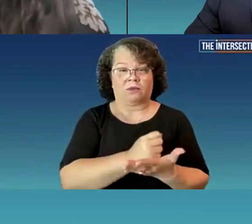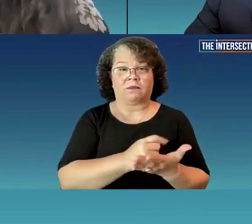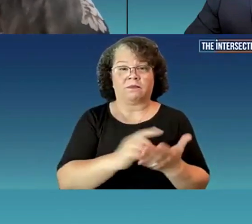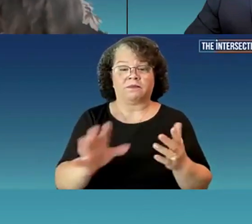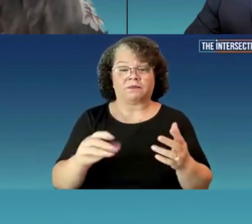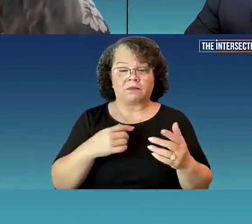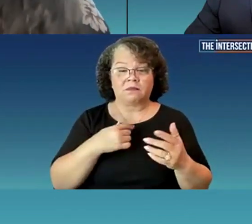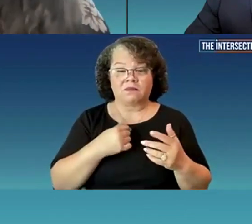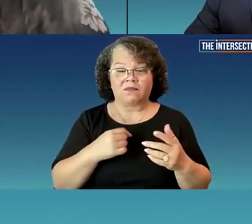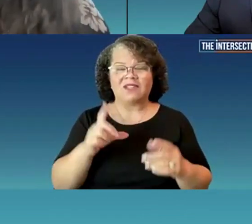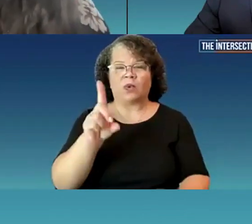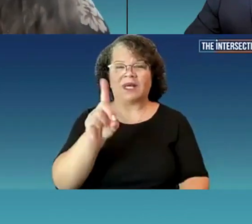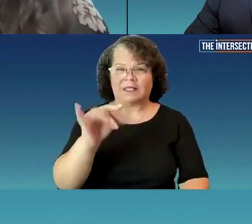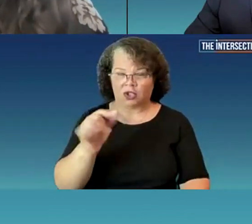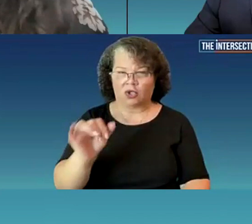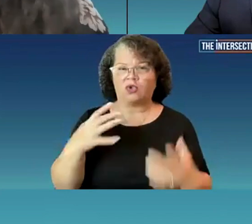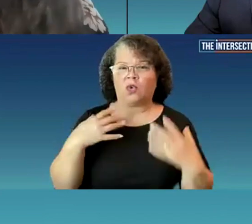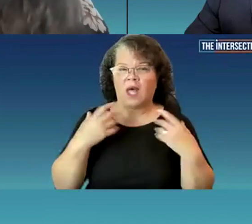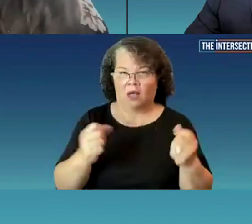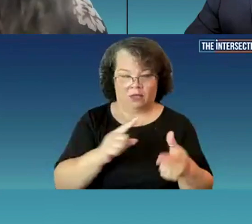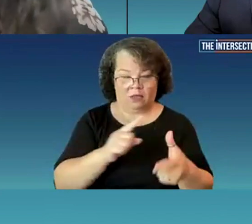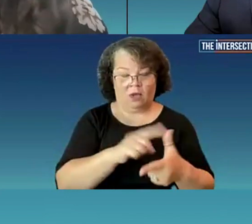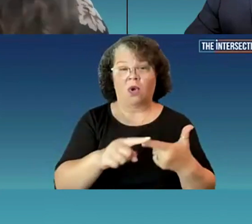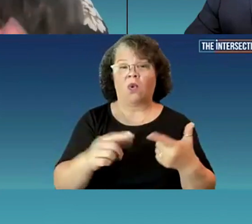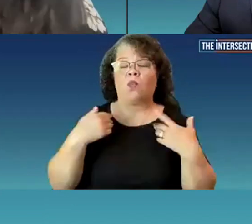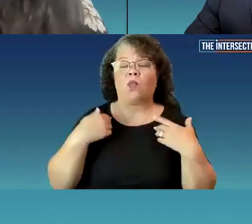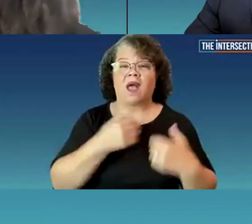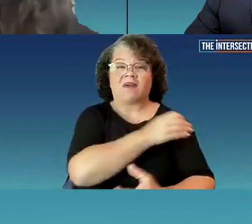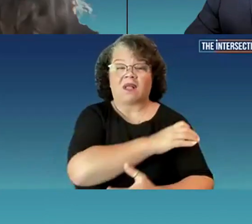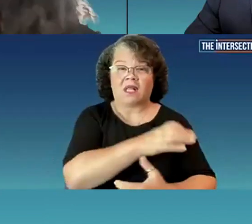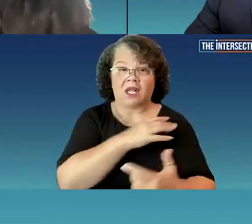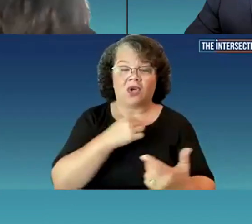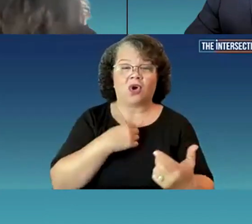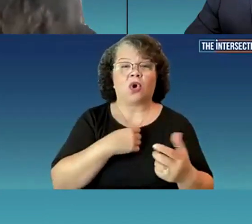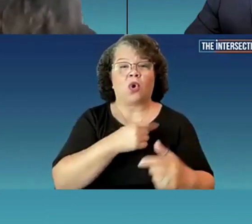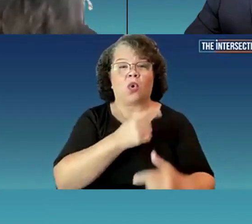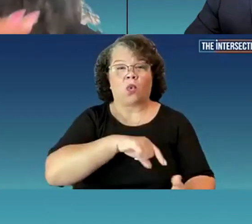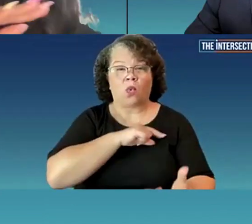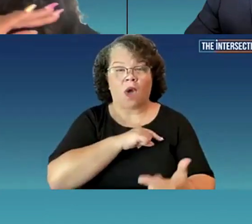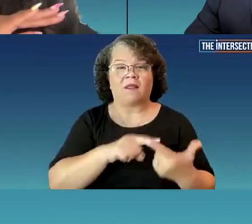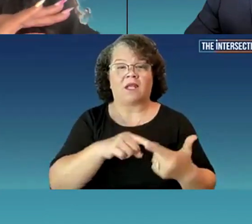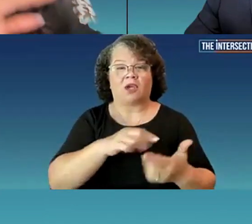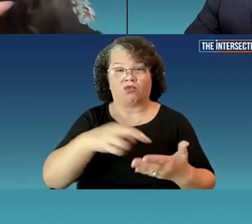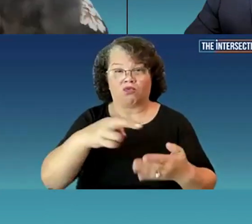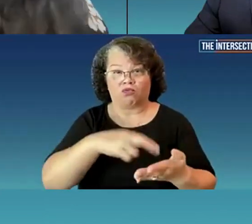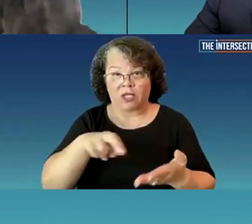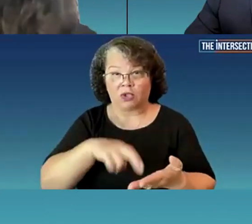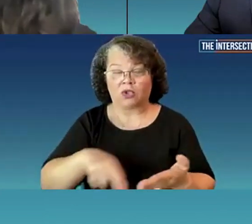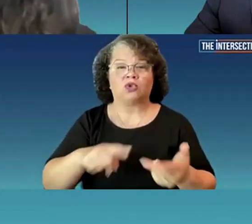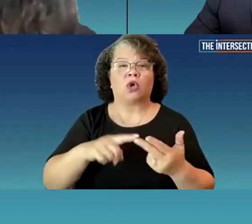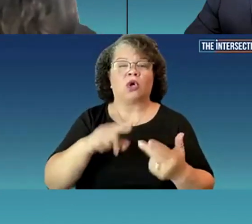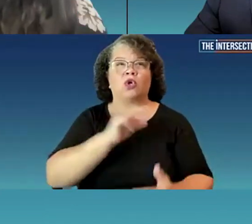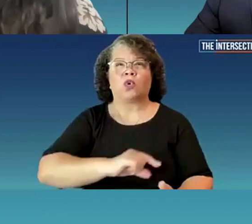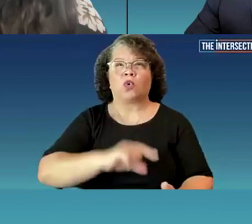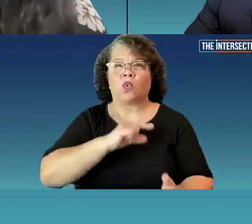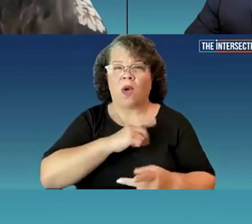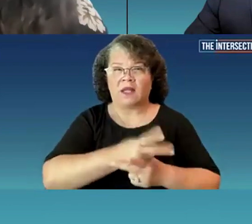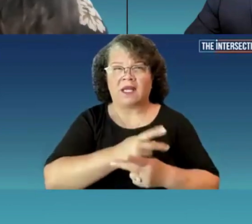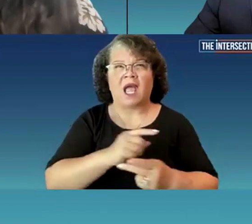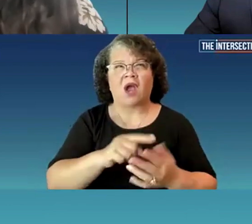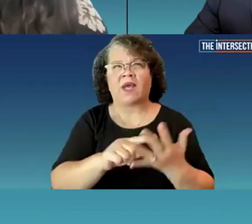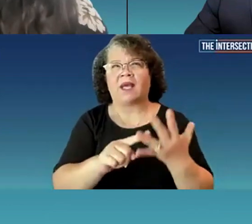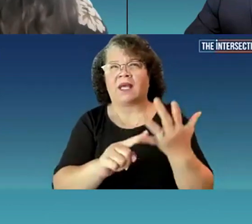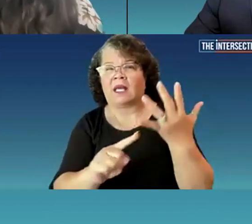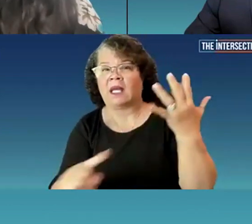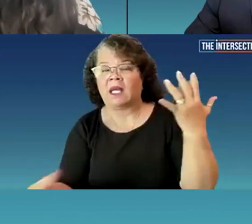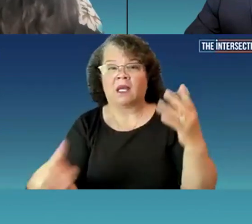health team, we've got our clinical org, we've got clinical quality, clinical research, value-based care. I'm forgetting a handful of other people. We have all of